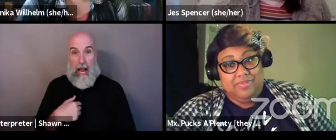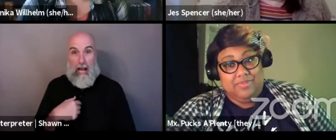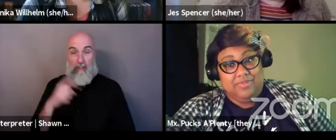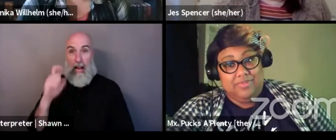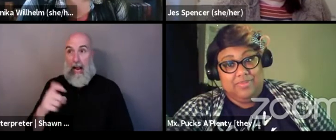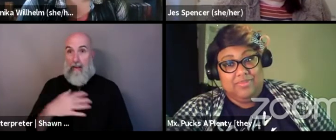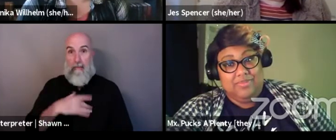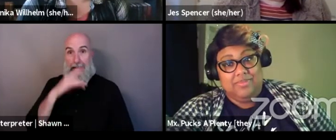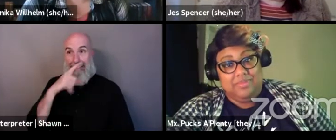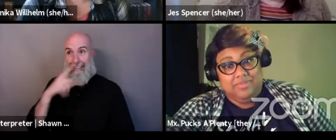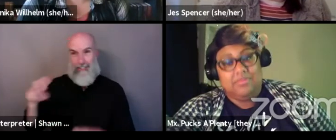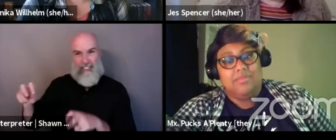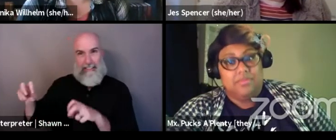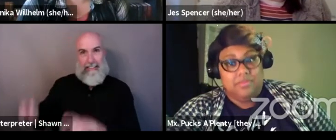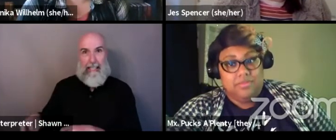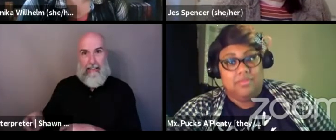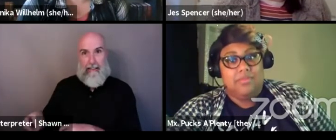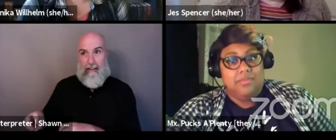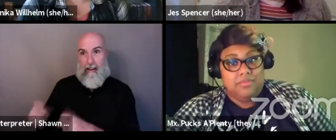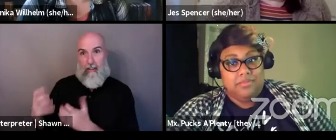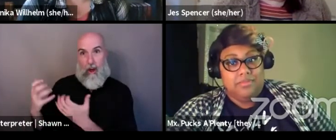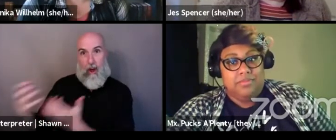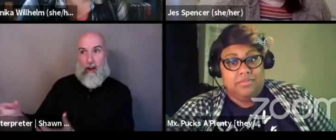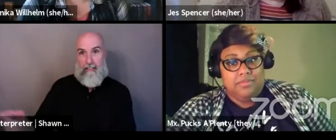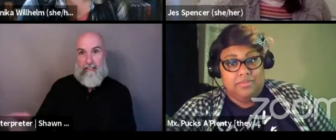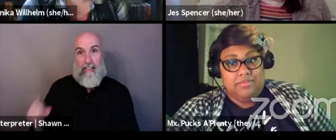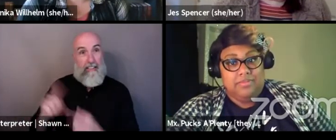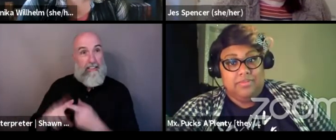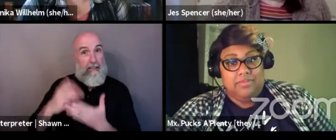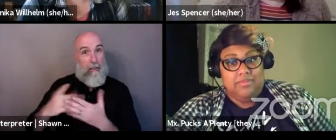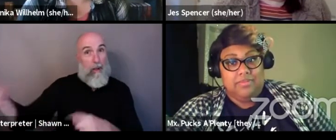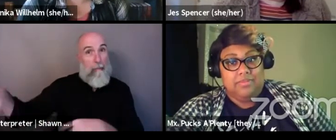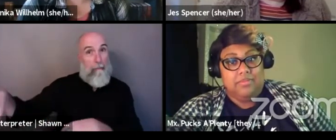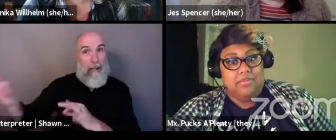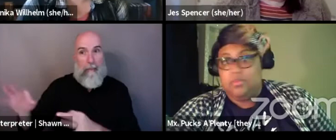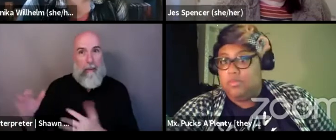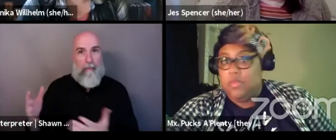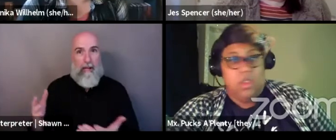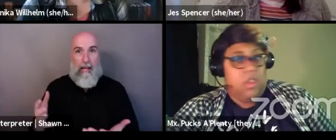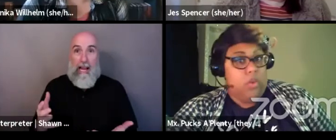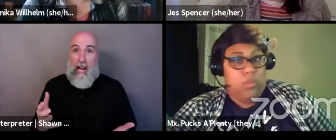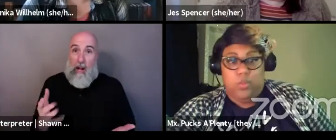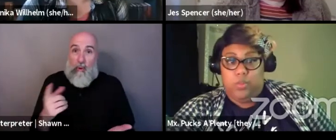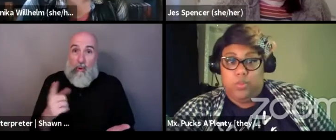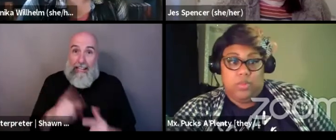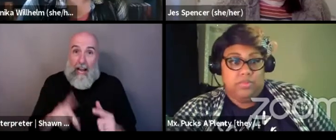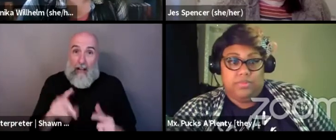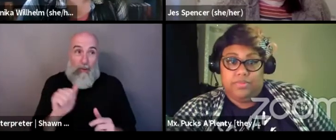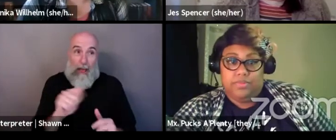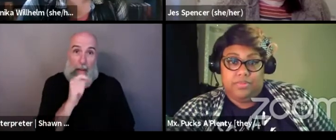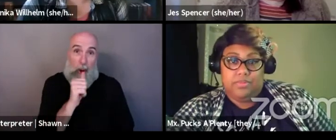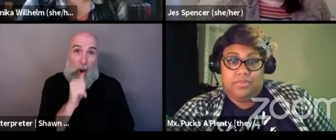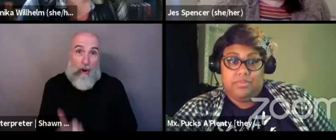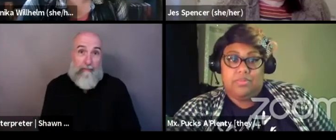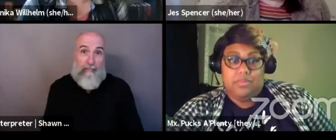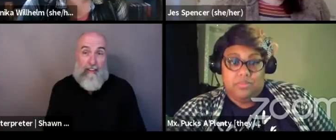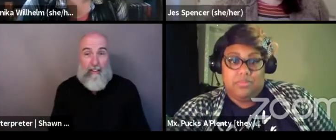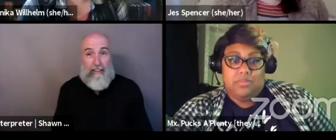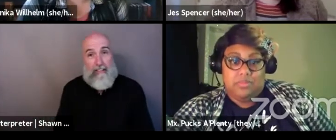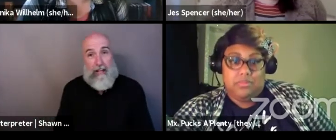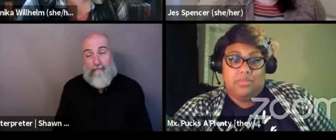my kids sit in the audience until someone could come pick them up, and you can't do that at a bar. They frown